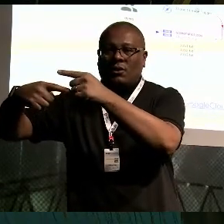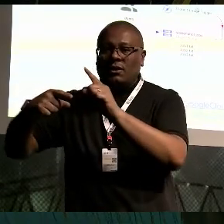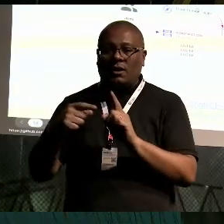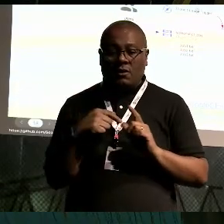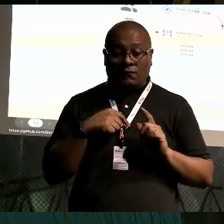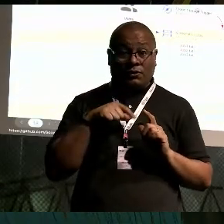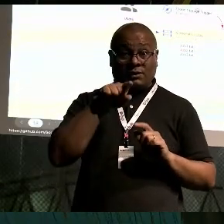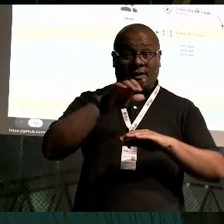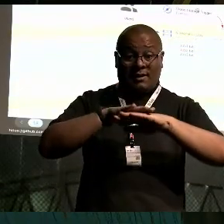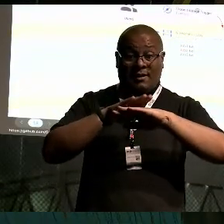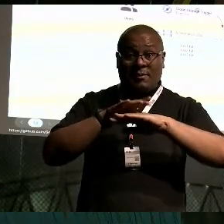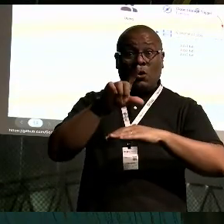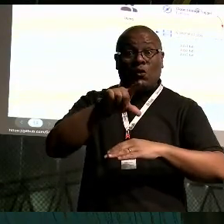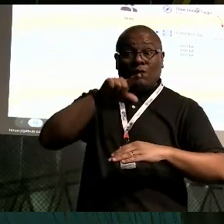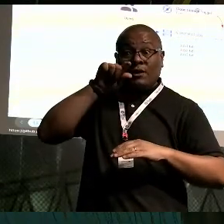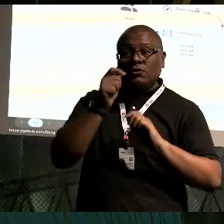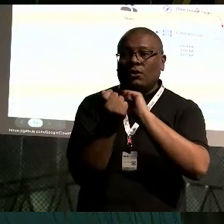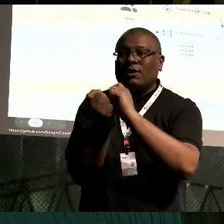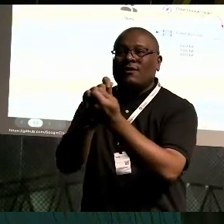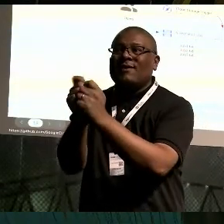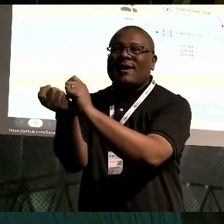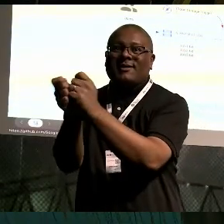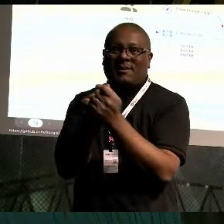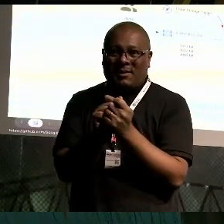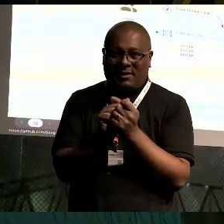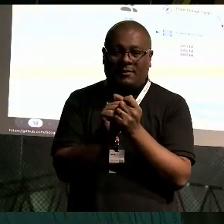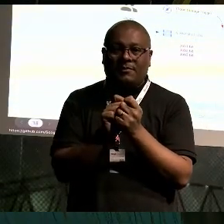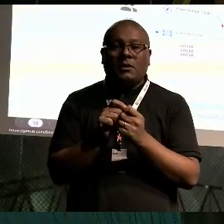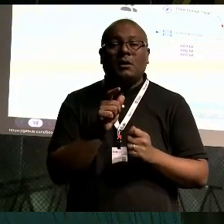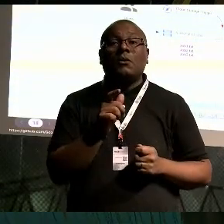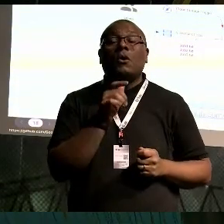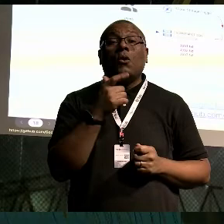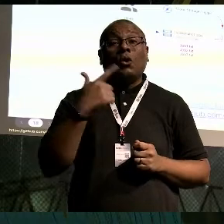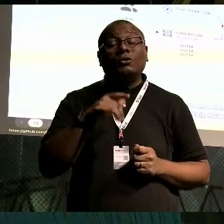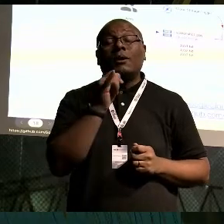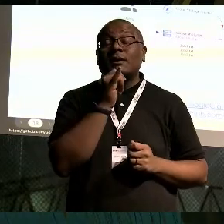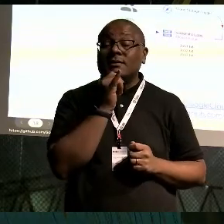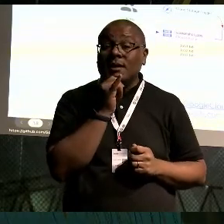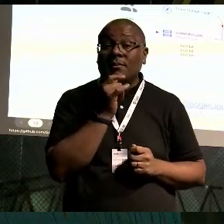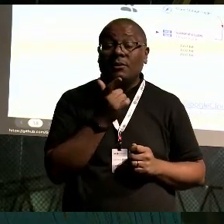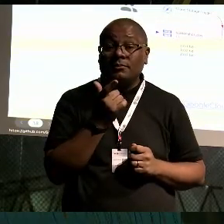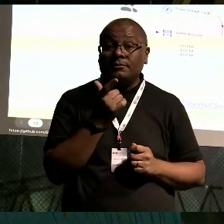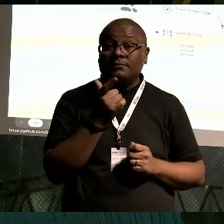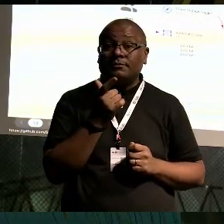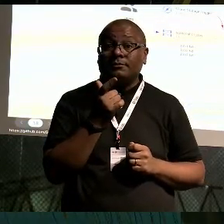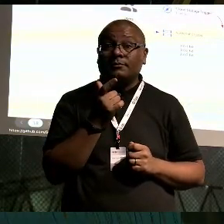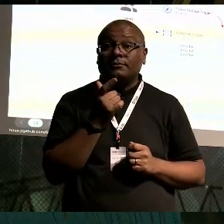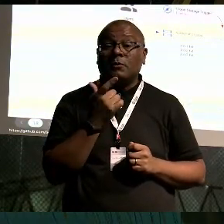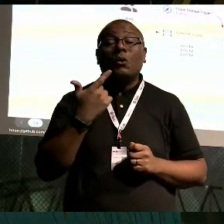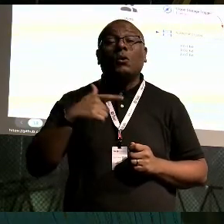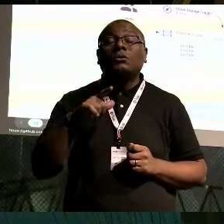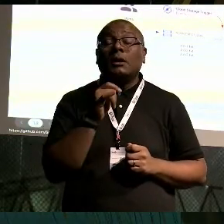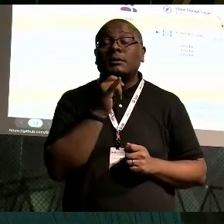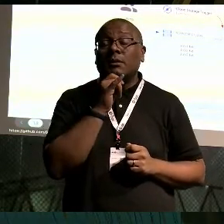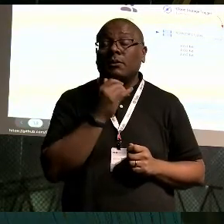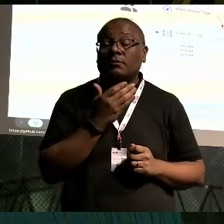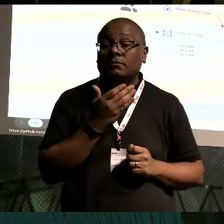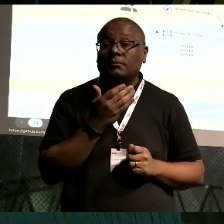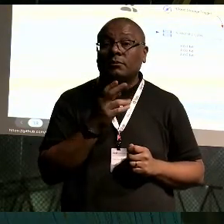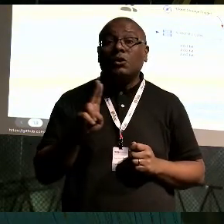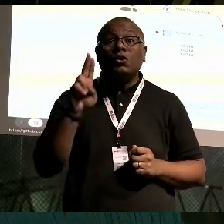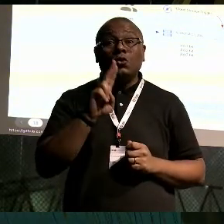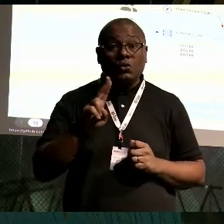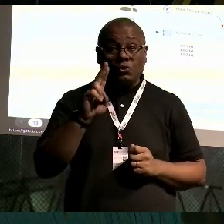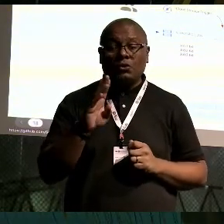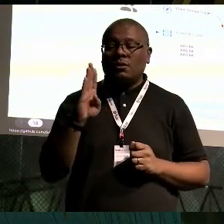EventArc for eventing part of it. So again, I have examples on GitHub for this. And there's also another example that uses